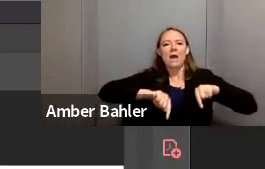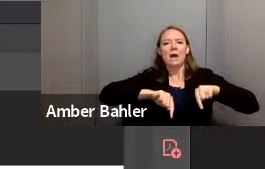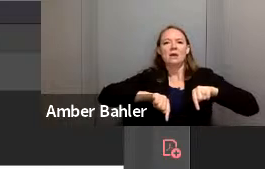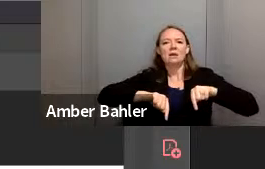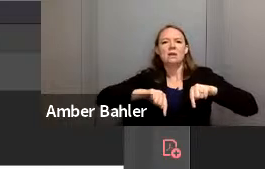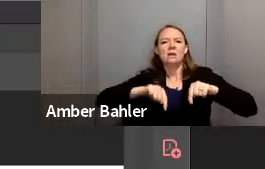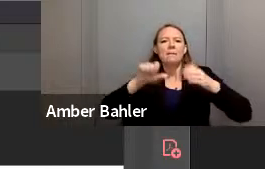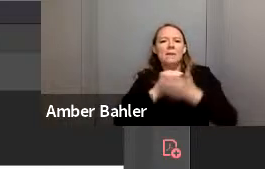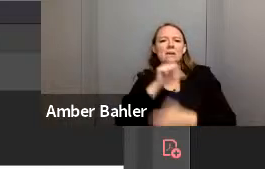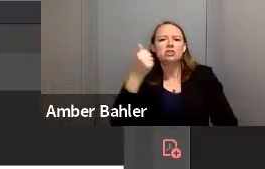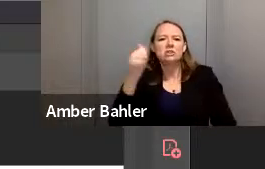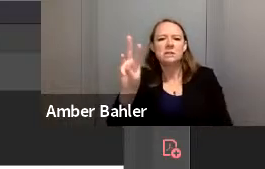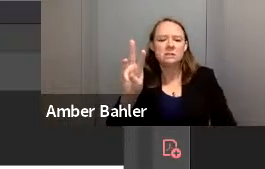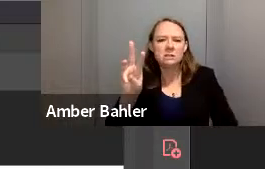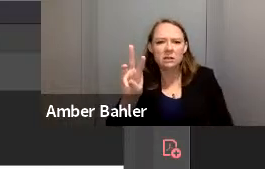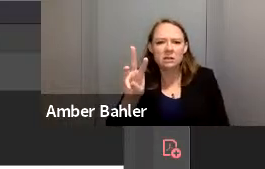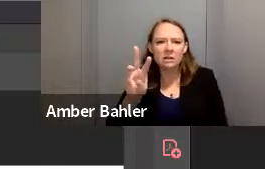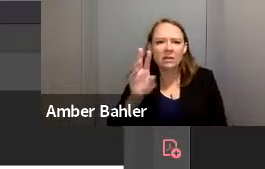page 16,